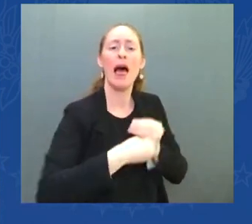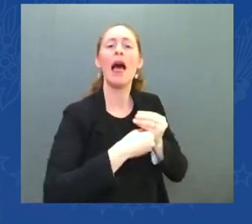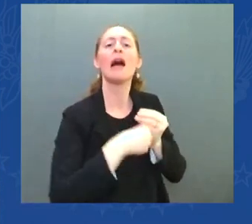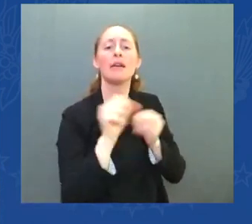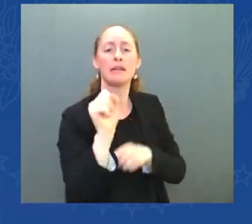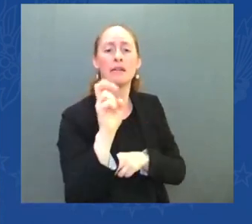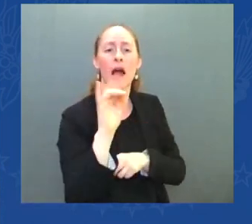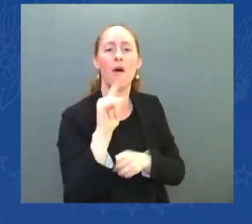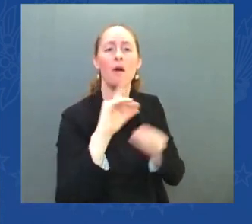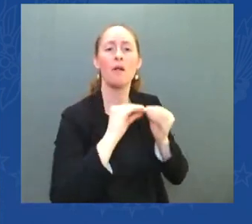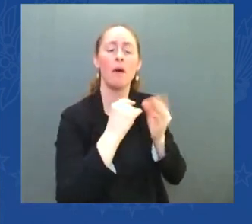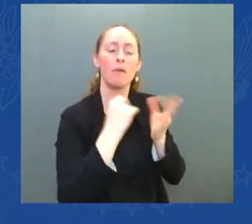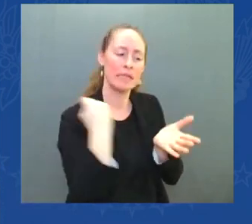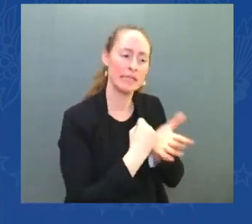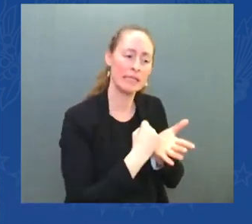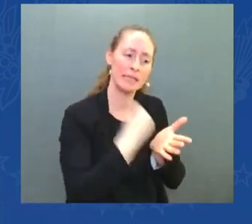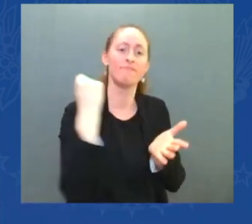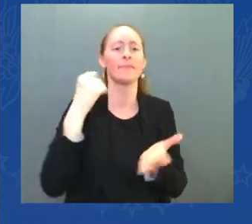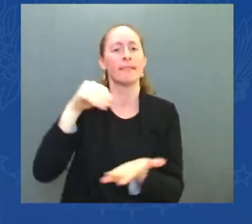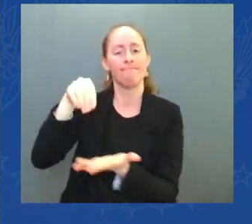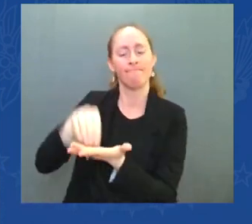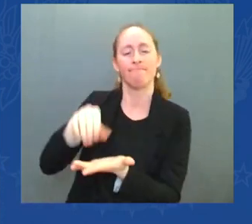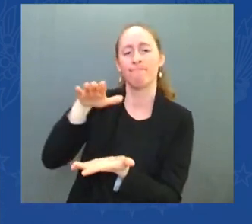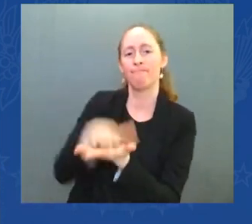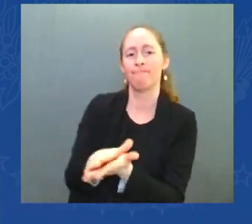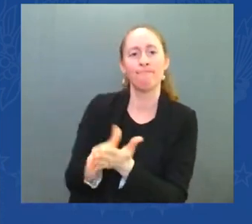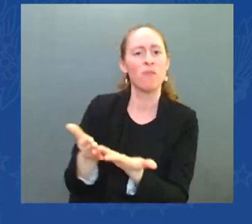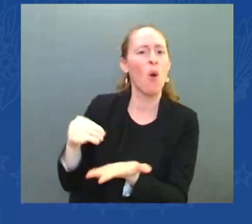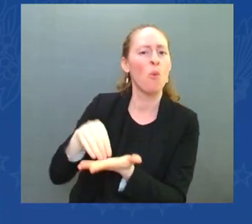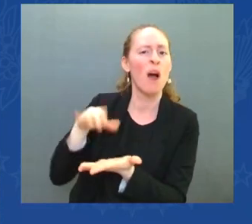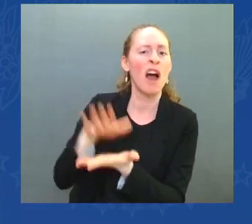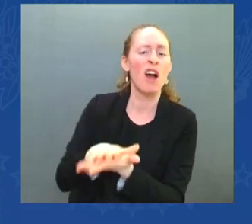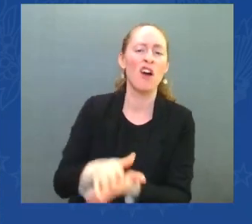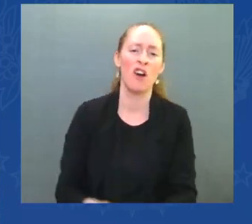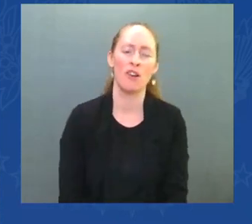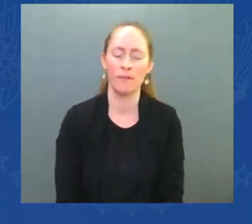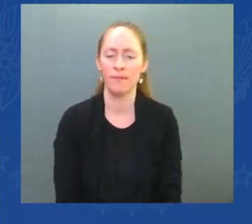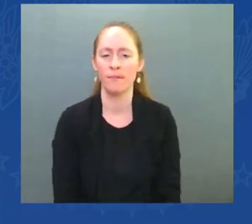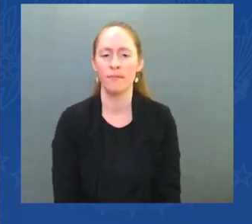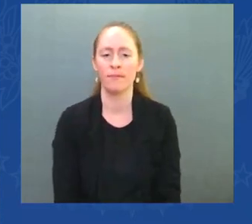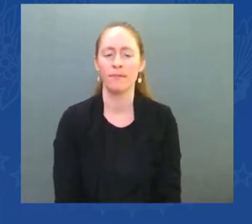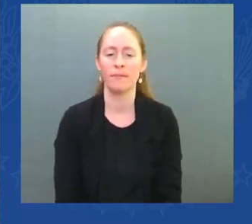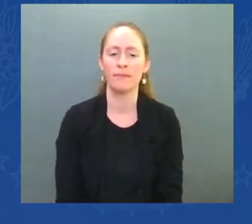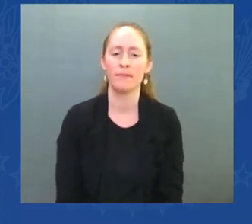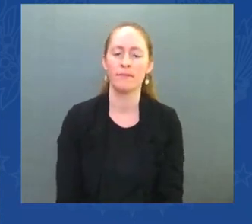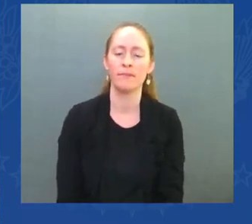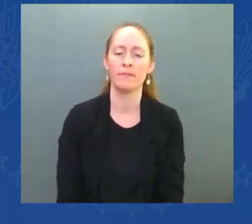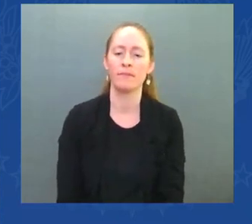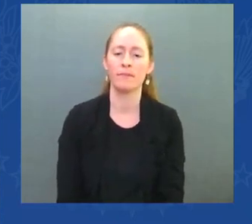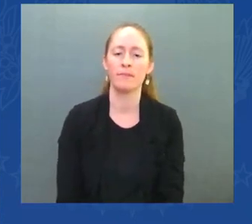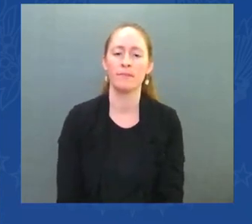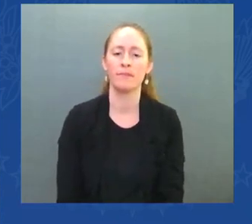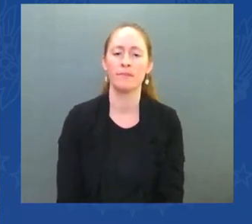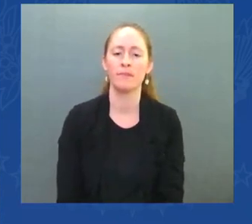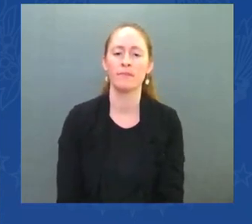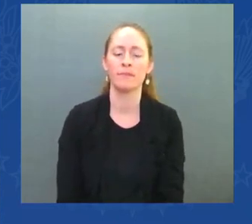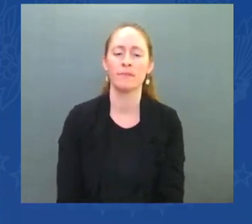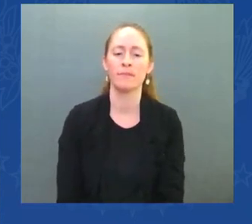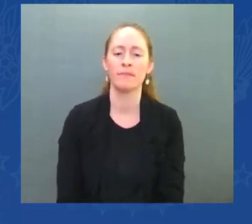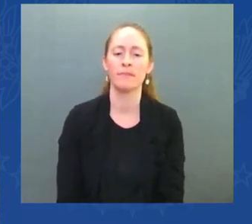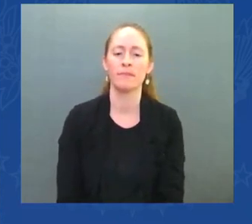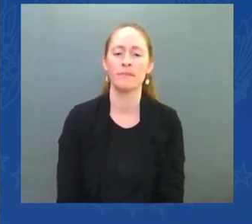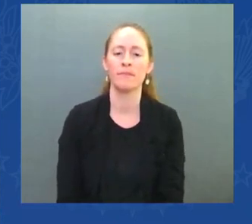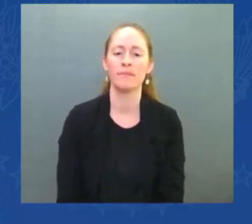updates, law enforcement will have additional crime gun intelligence to stop gun violence, to